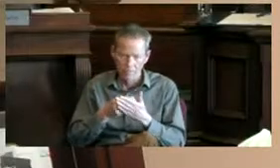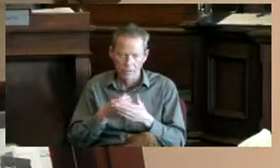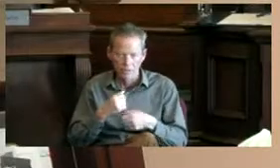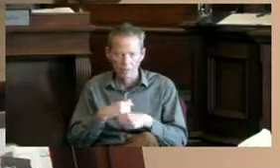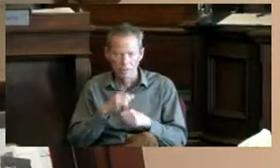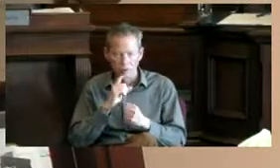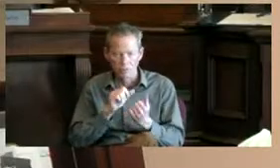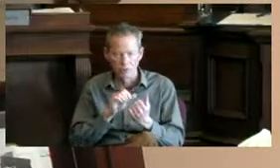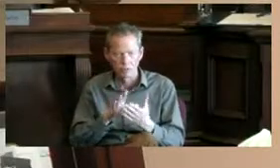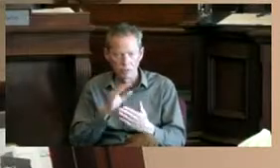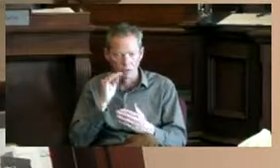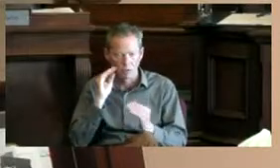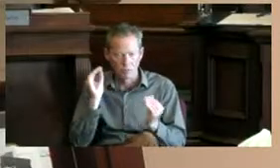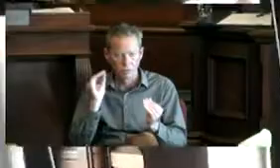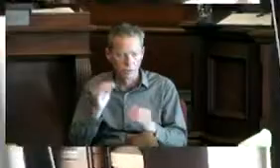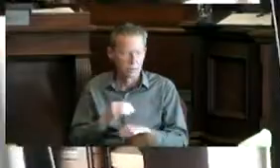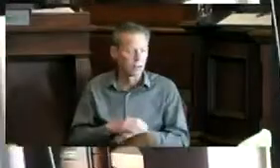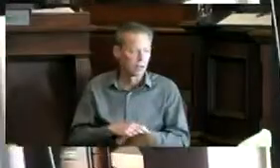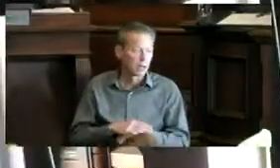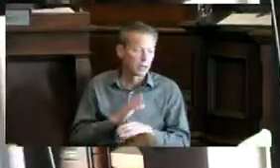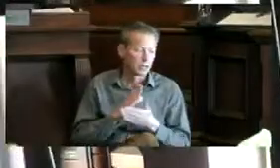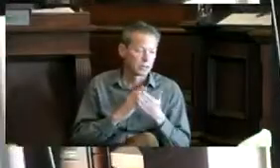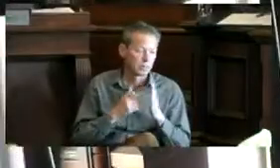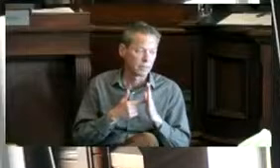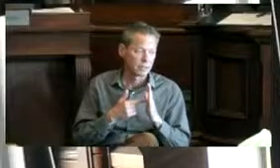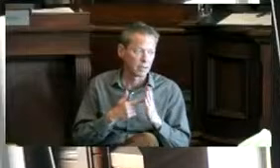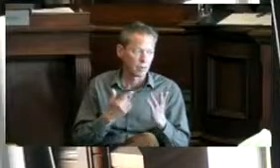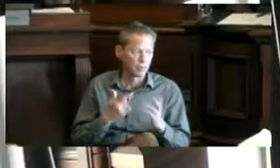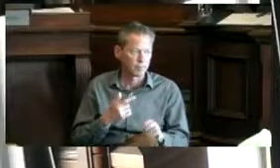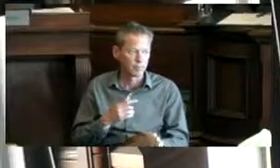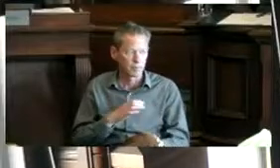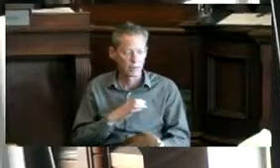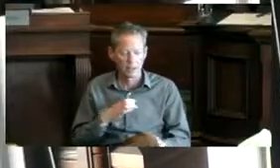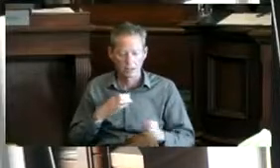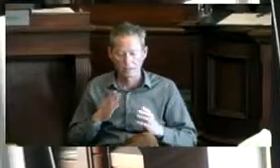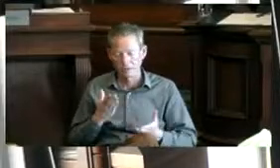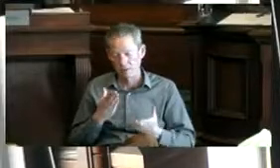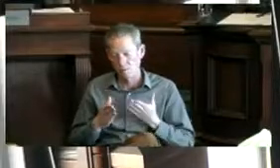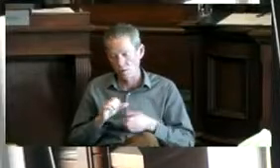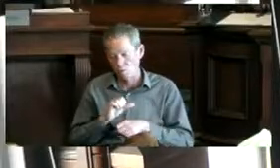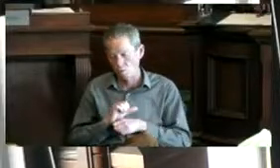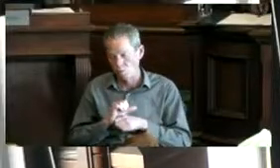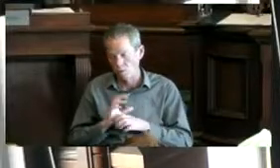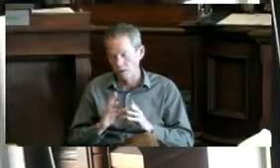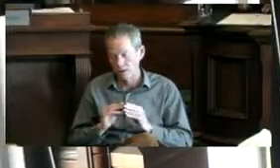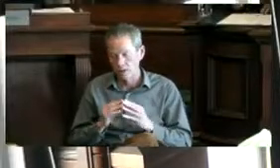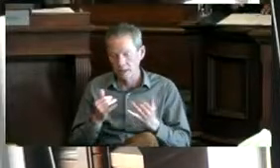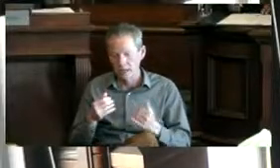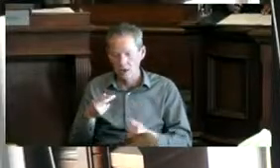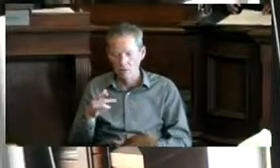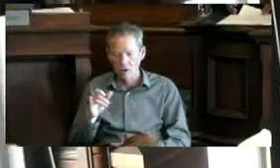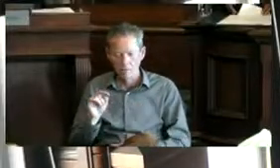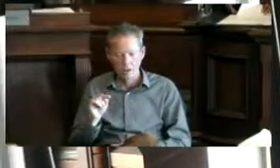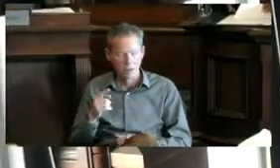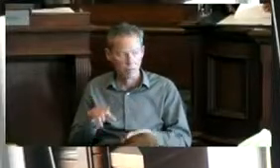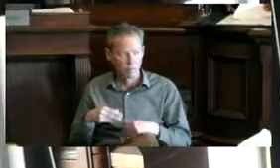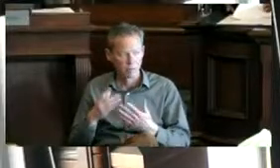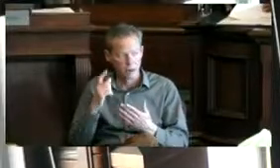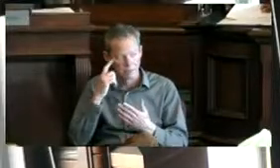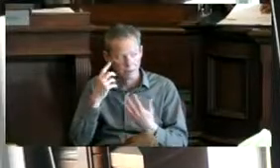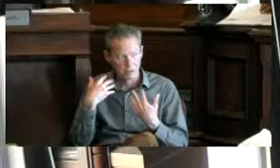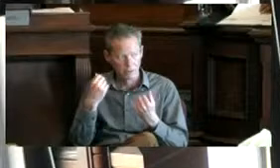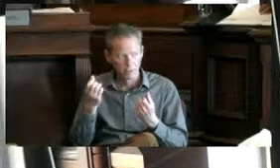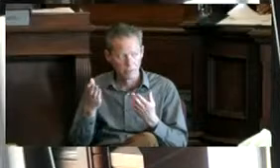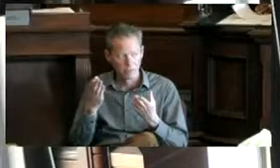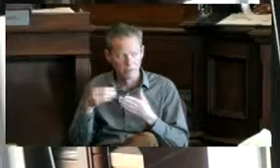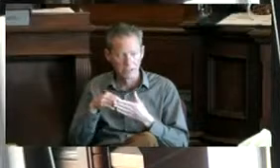homelessness. And I mean, just some examples. I mean, and council might want a work session on this. We now, on a pilot basis, provide mental health services